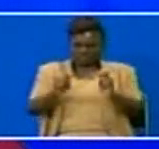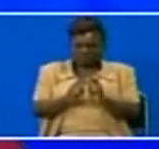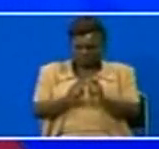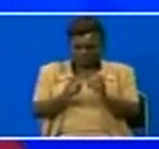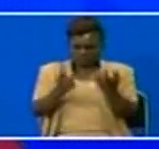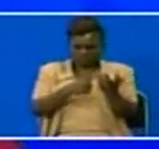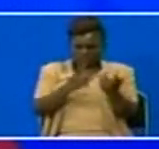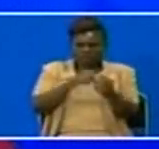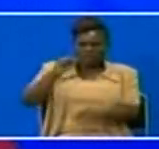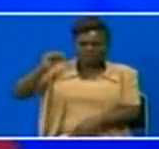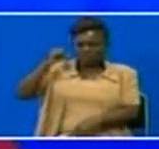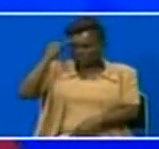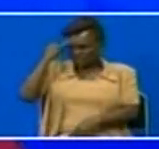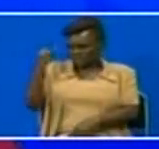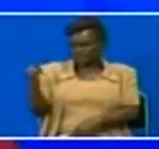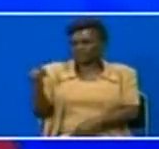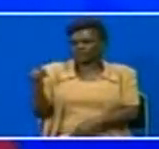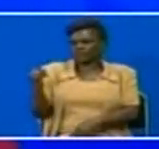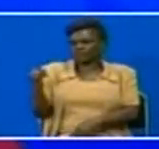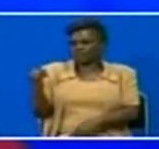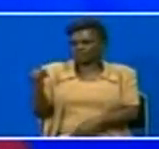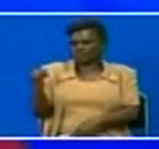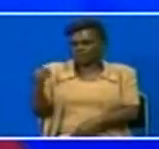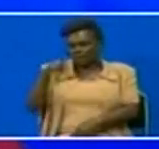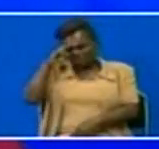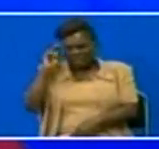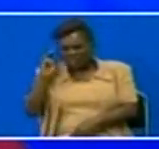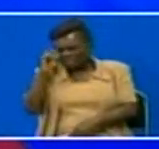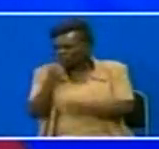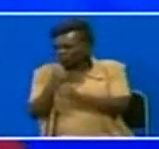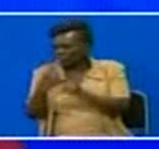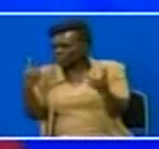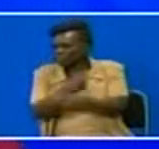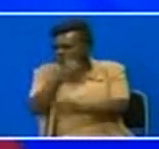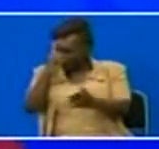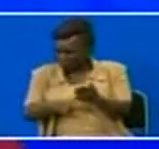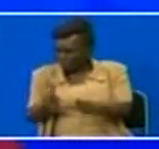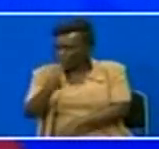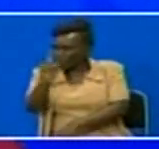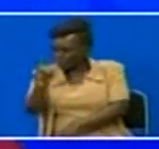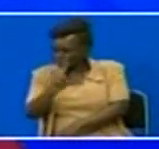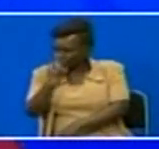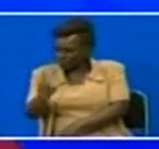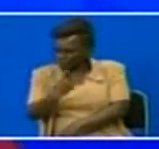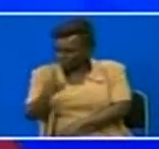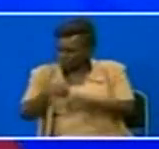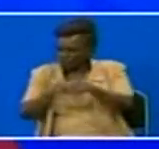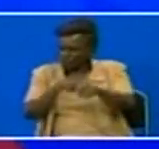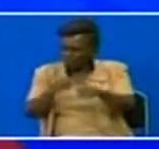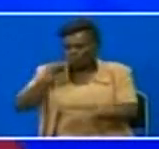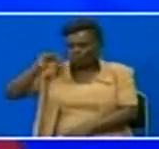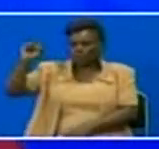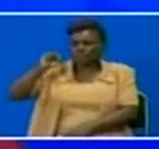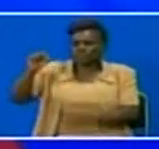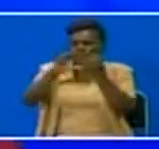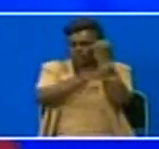the politics of ideology? And just what will Martha Karua do differently? These are the questions dogging the country's politics